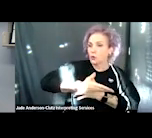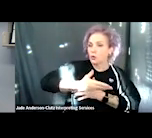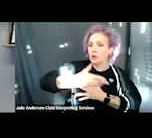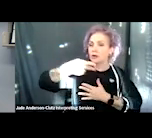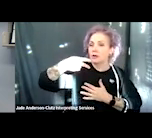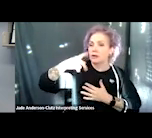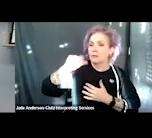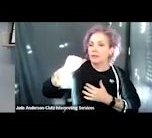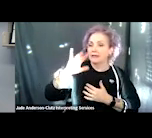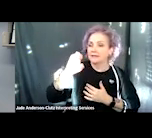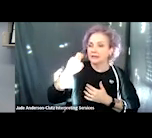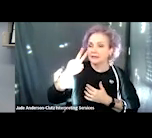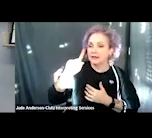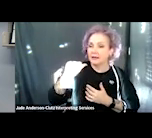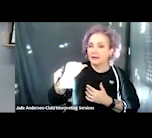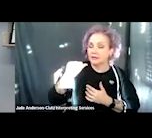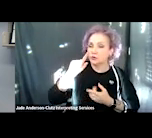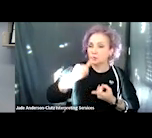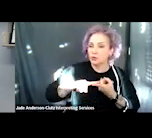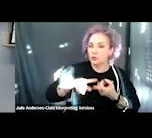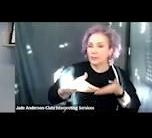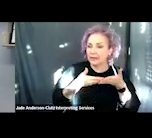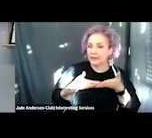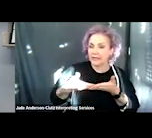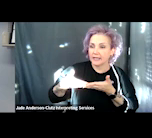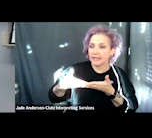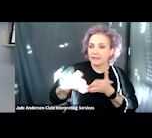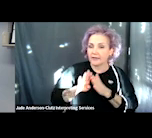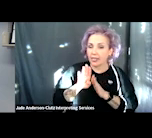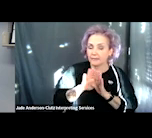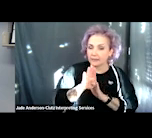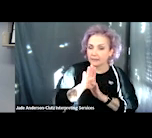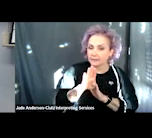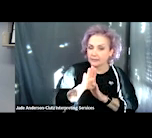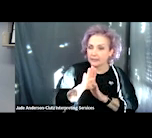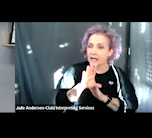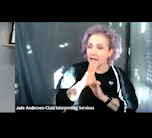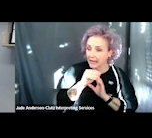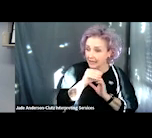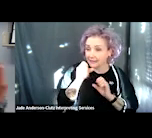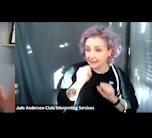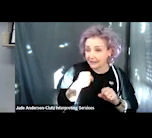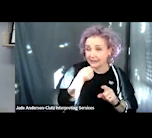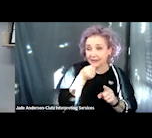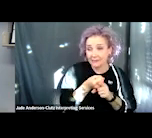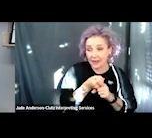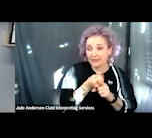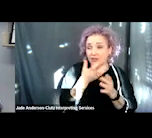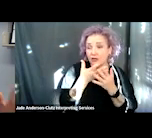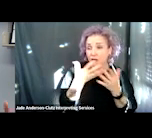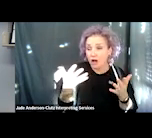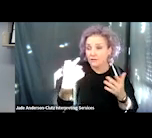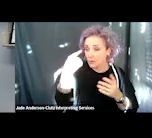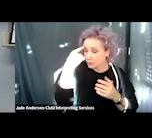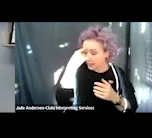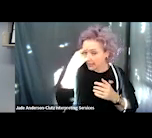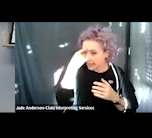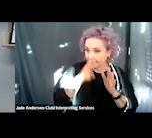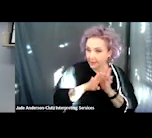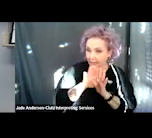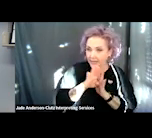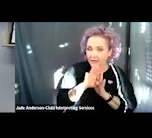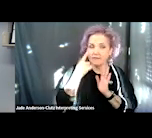they can actually impact a lot of different processes that I showed you way in the beginning: the neurogenesis, neuronal